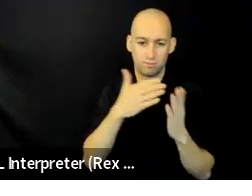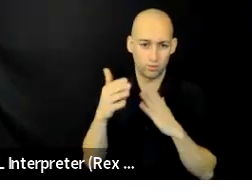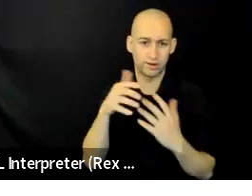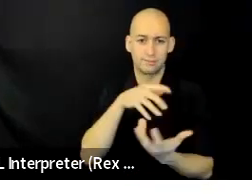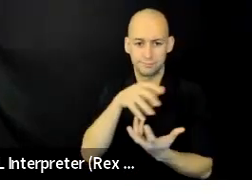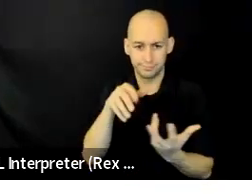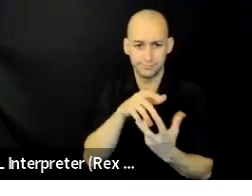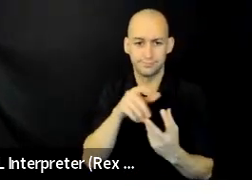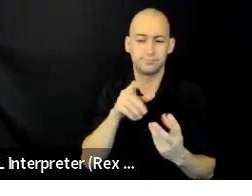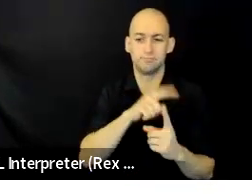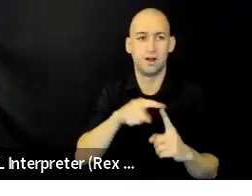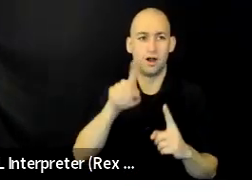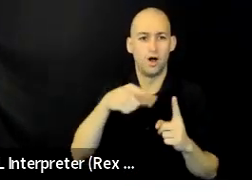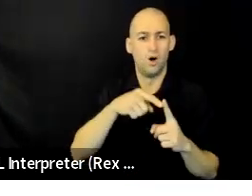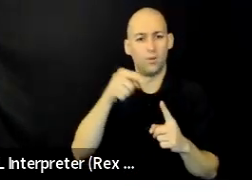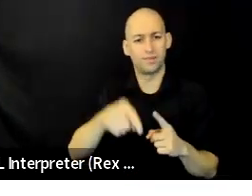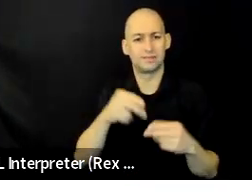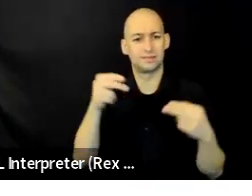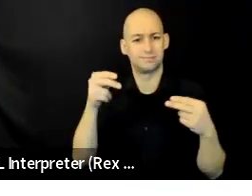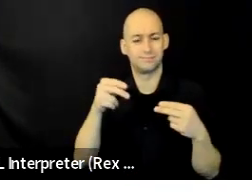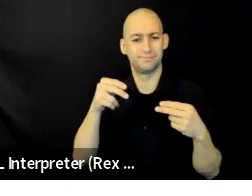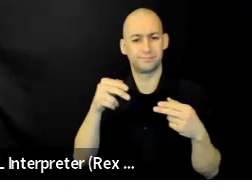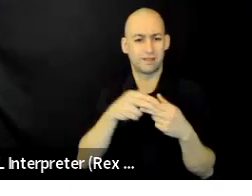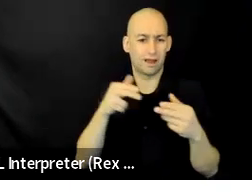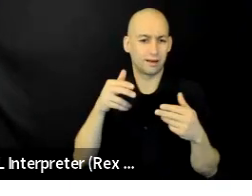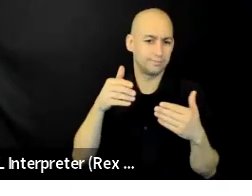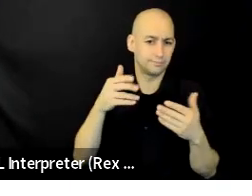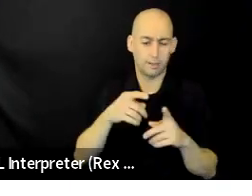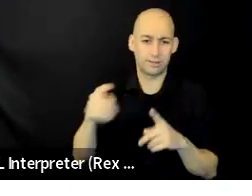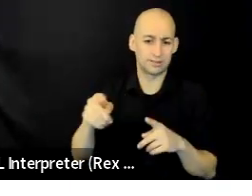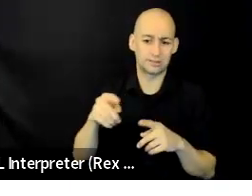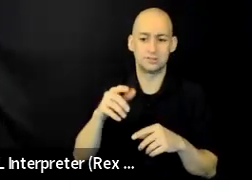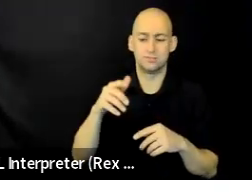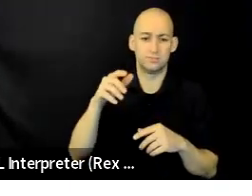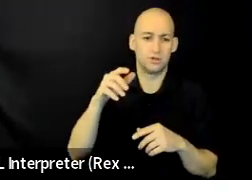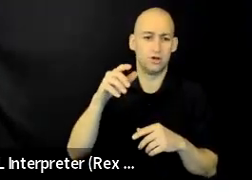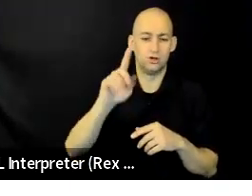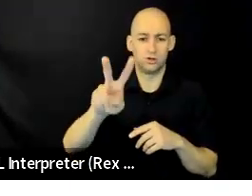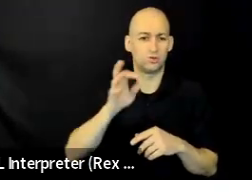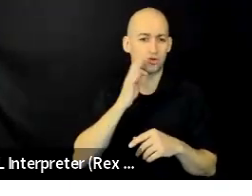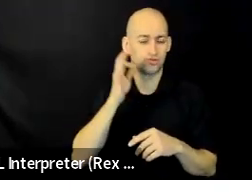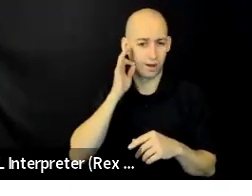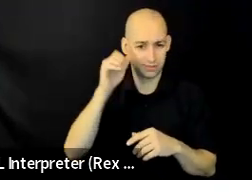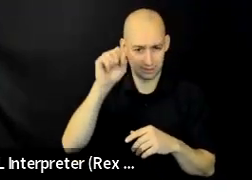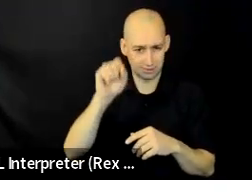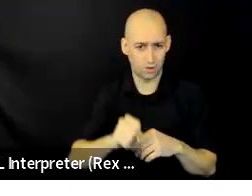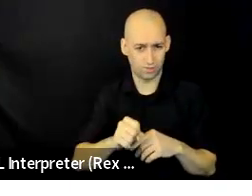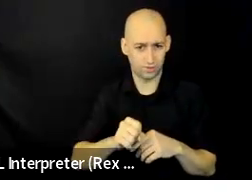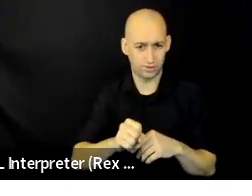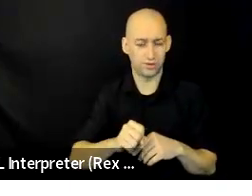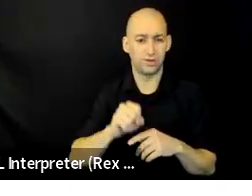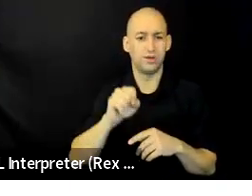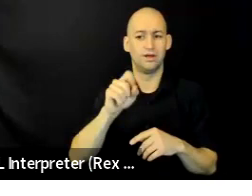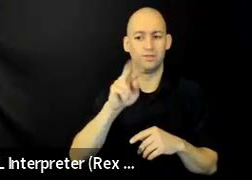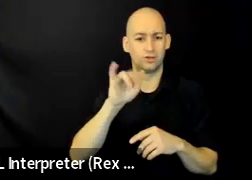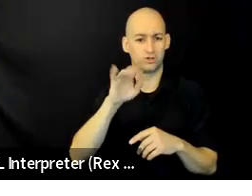But when this slide happens and goes down, this area goes down, we have 2 tribes on the south end, the Resignini tribe, the Yurok tribe, and then on